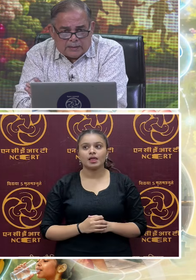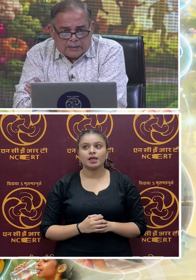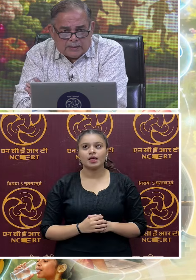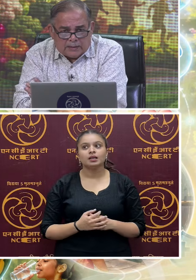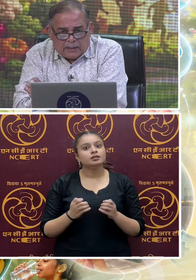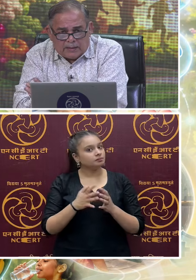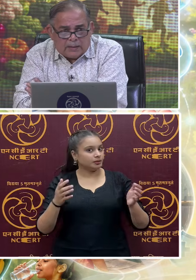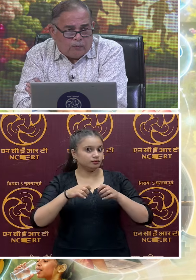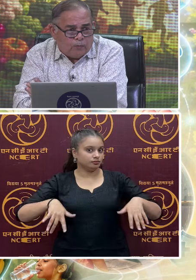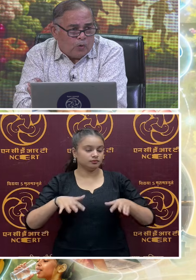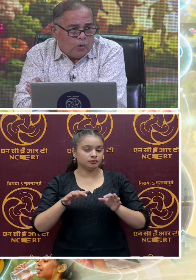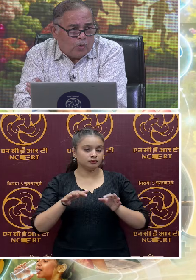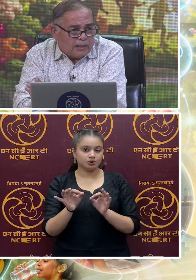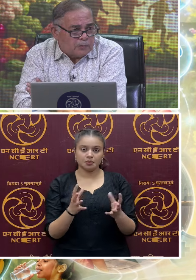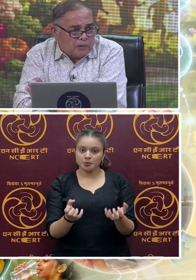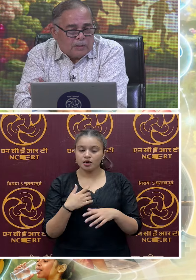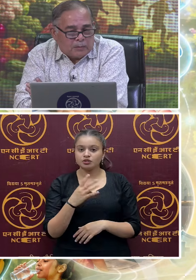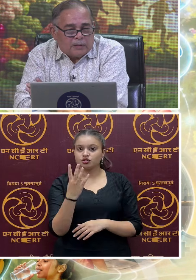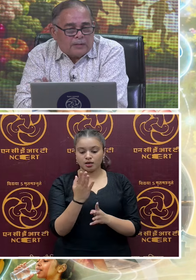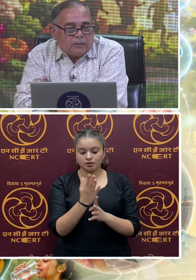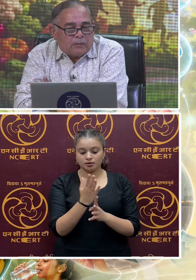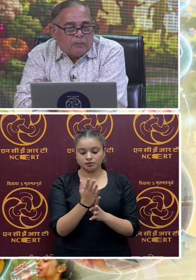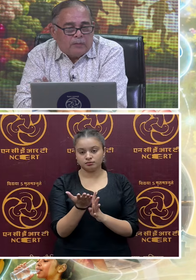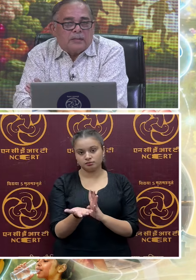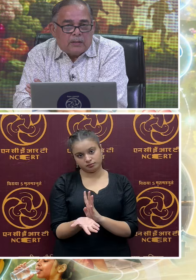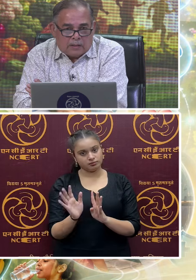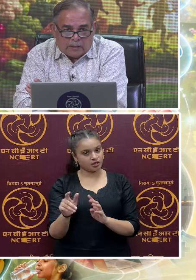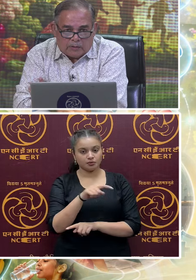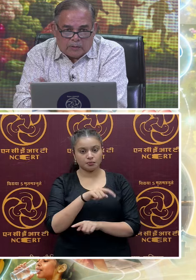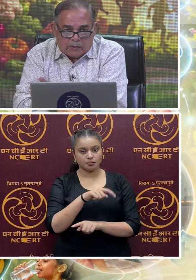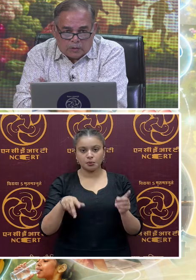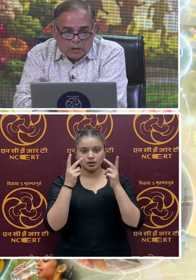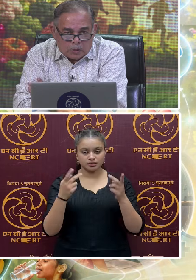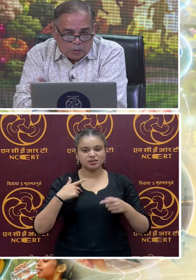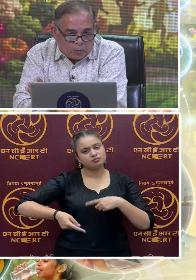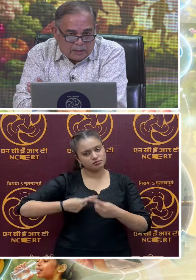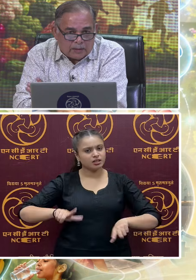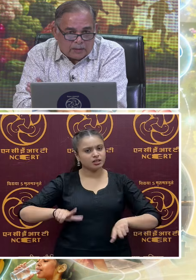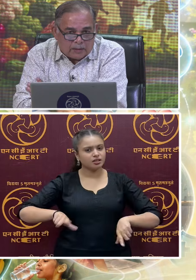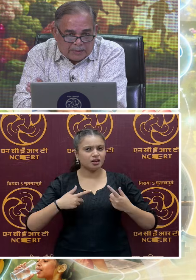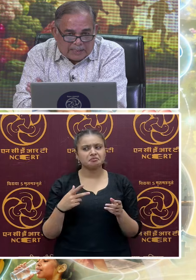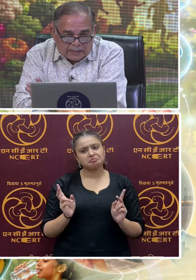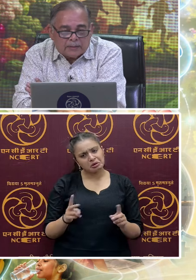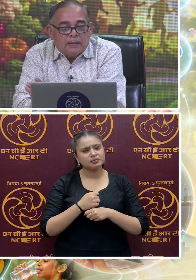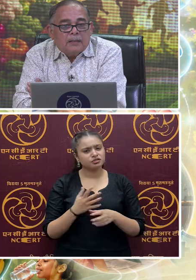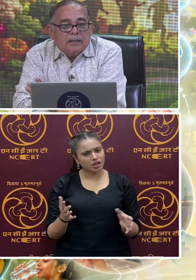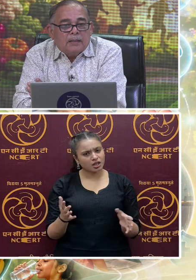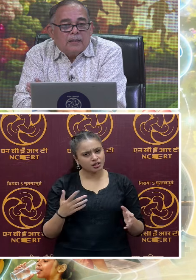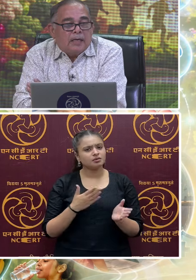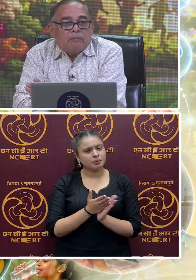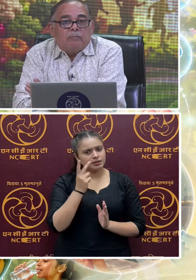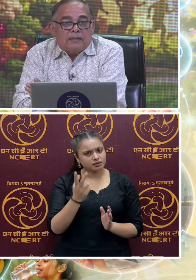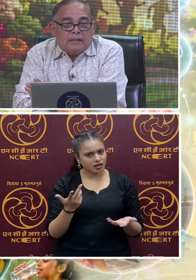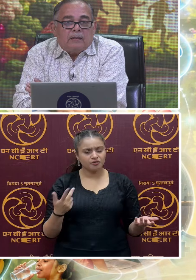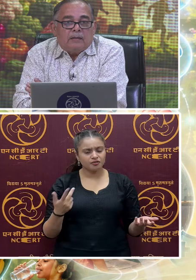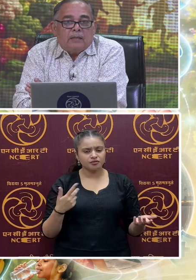Broadly, we can say that there are four types of germs that we see in our usual practice. They